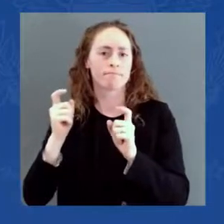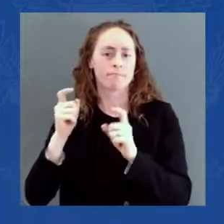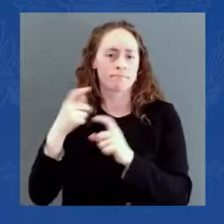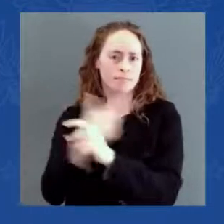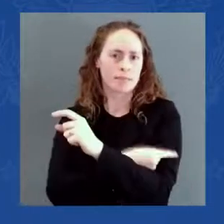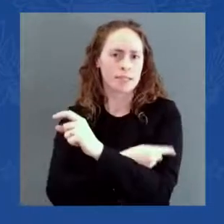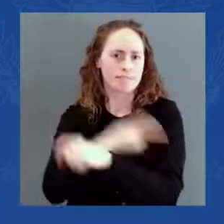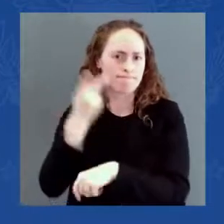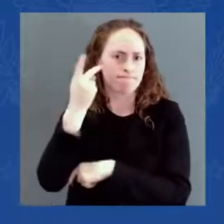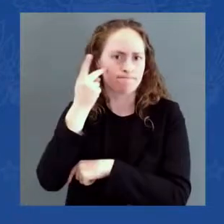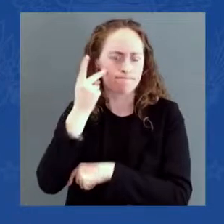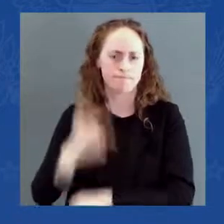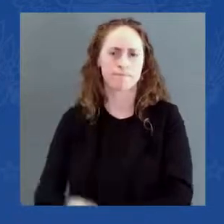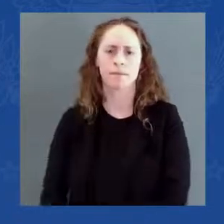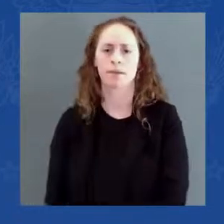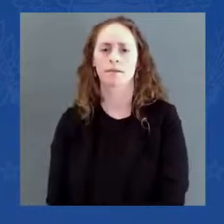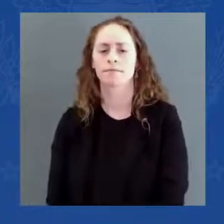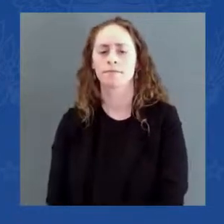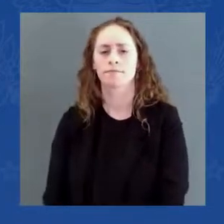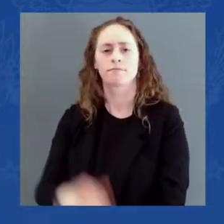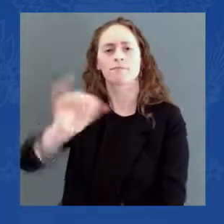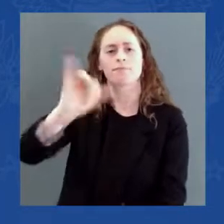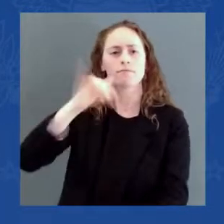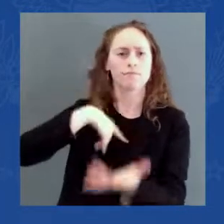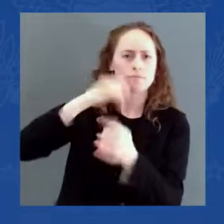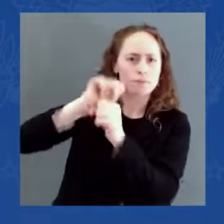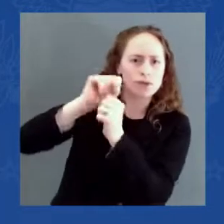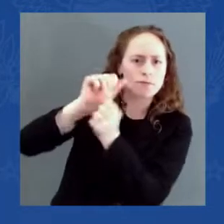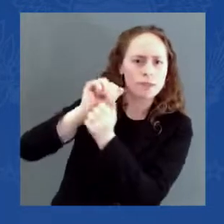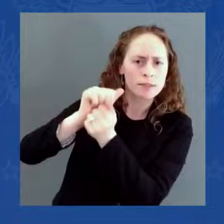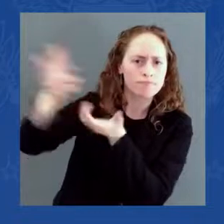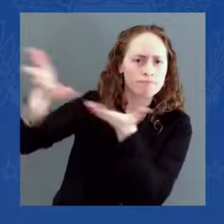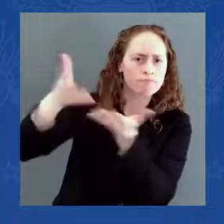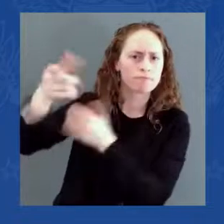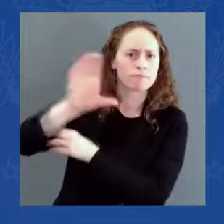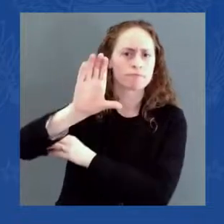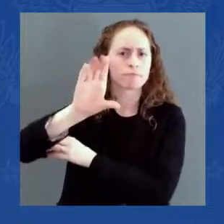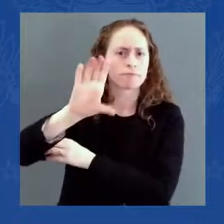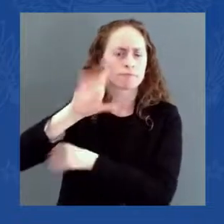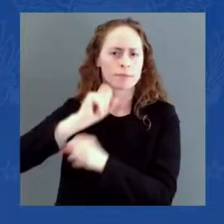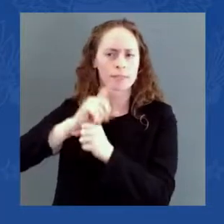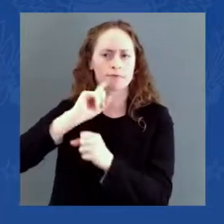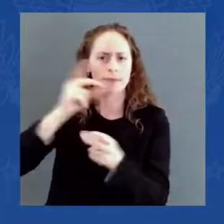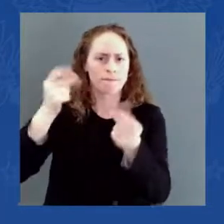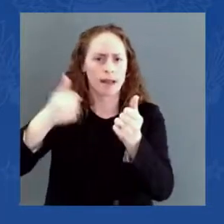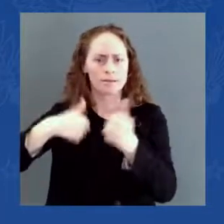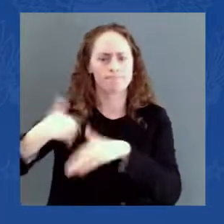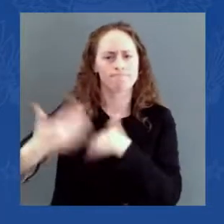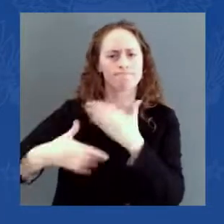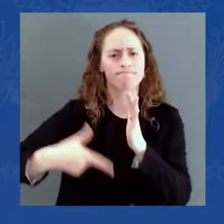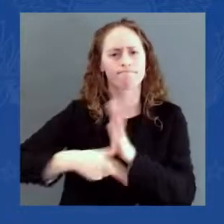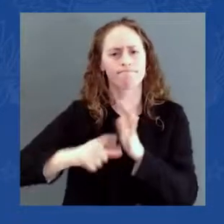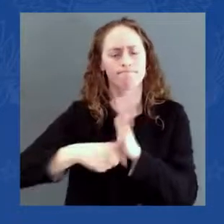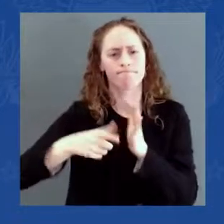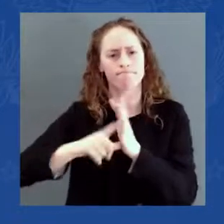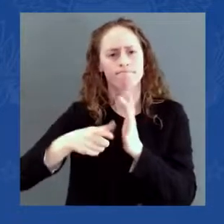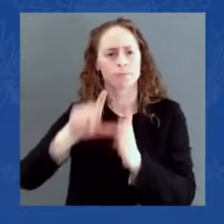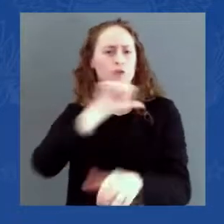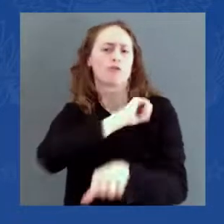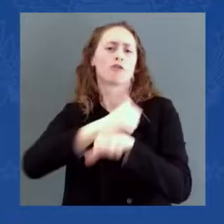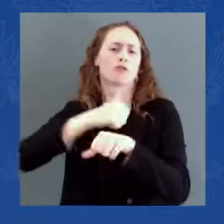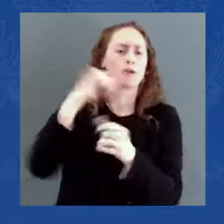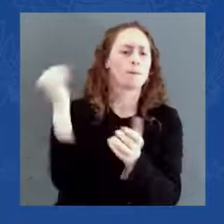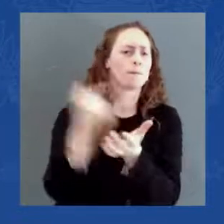reviewed and approved if they're needed. Second, we're expanding our efforts to vaccinate children ages 5 and